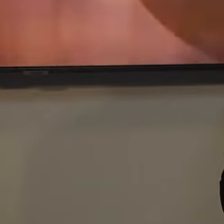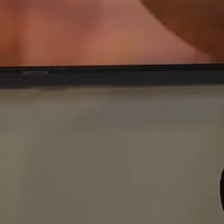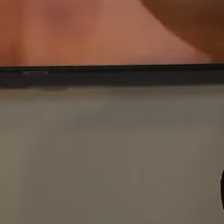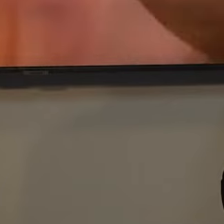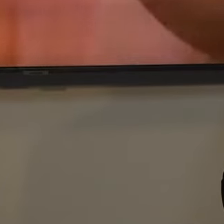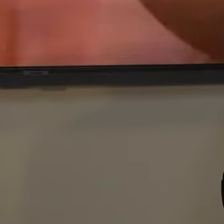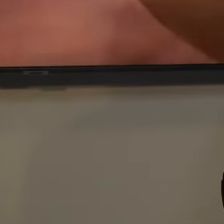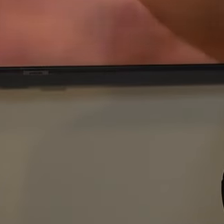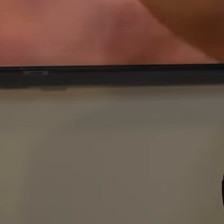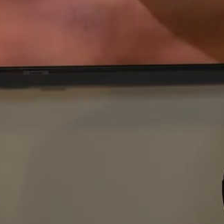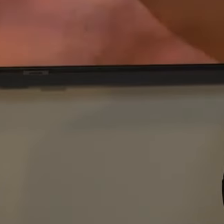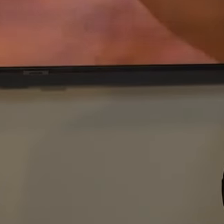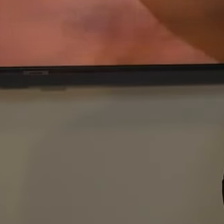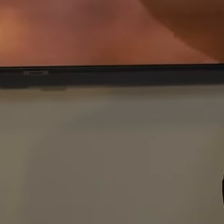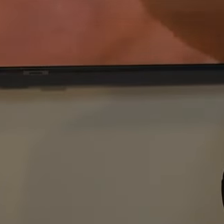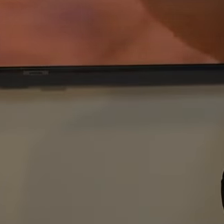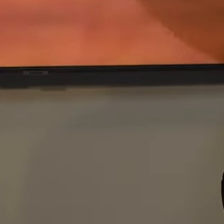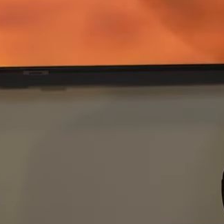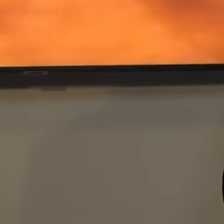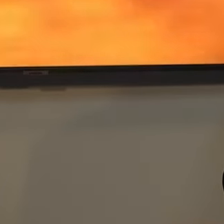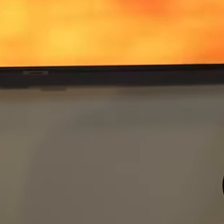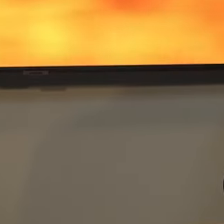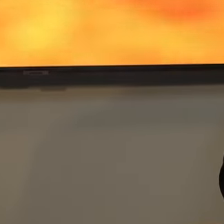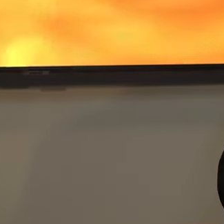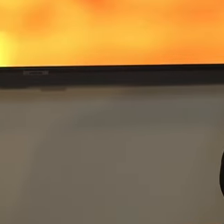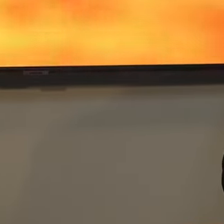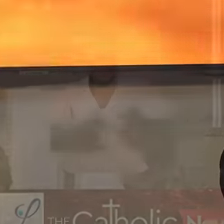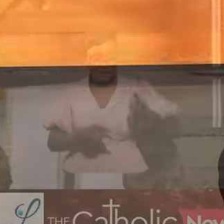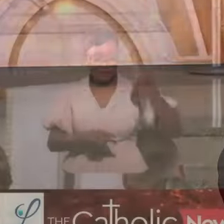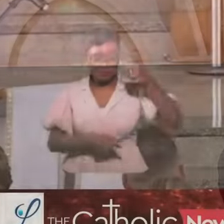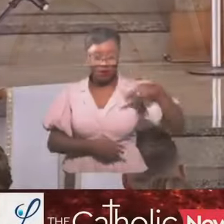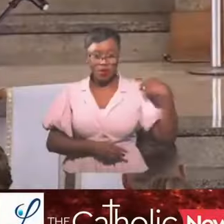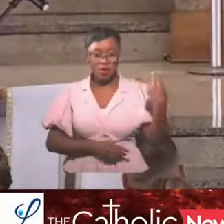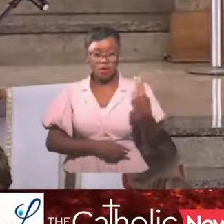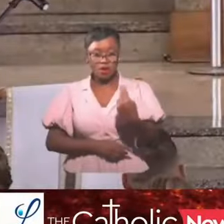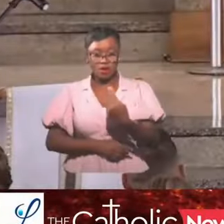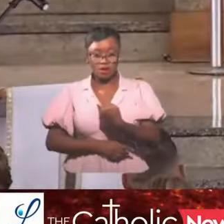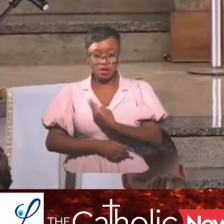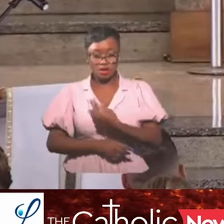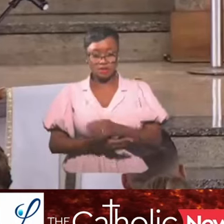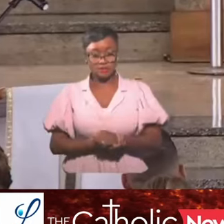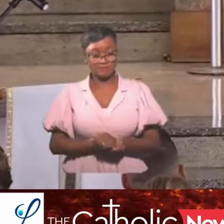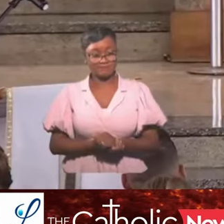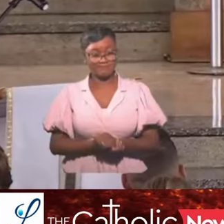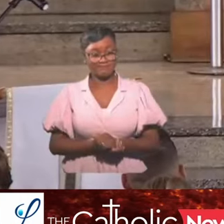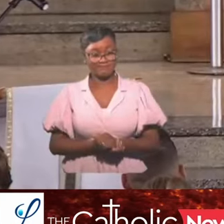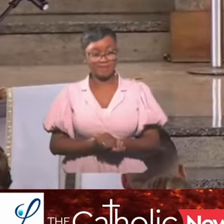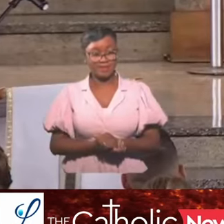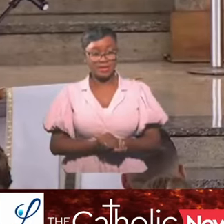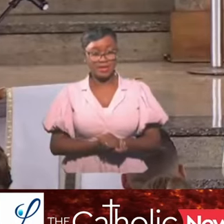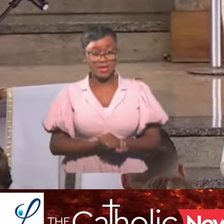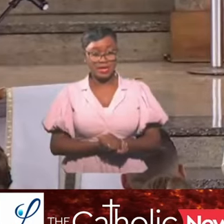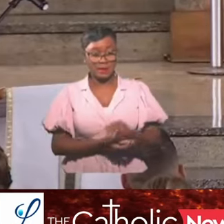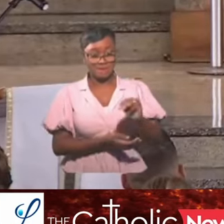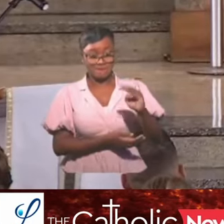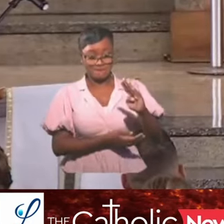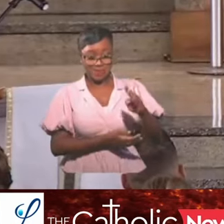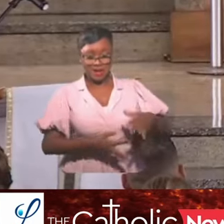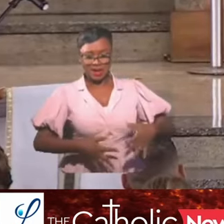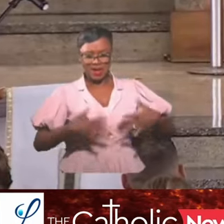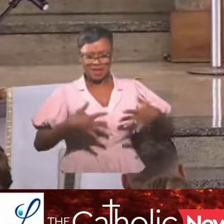Archbishop Charles Jason Gordon preached the homily at the funeral mass. Michael's life means anything to you at